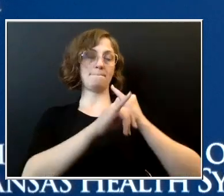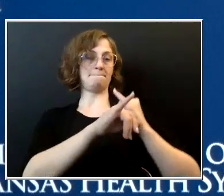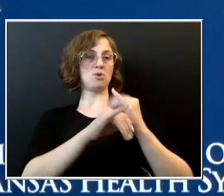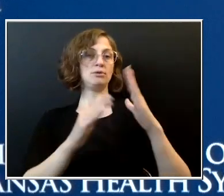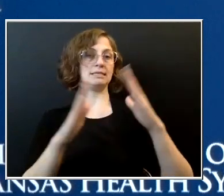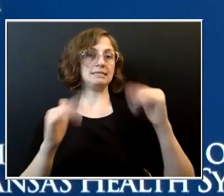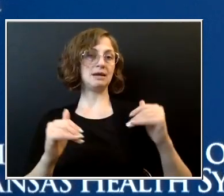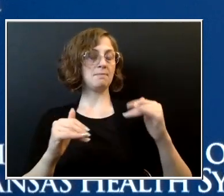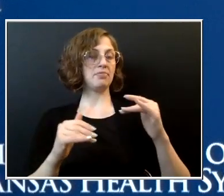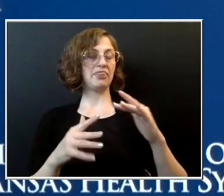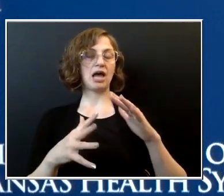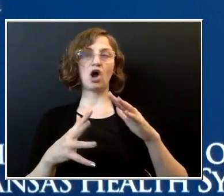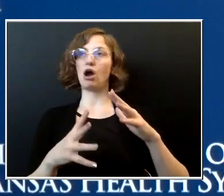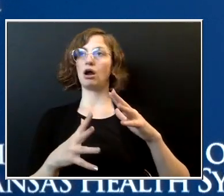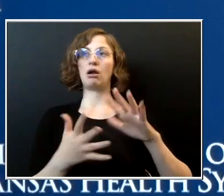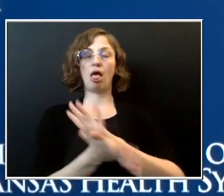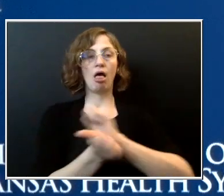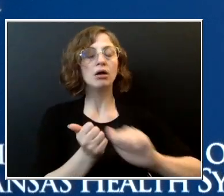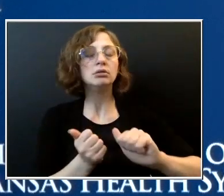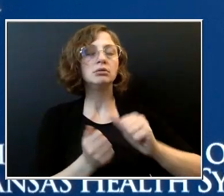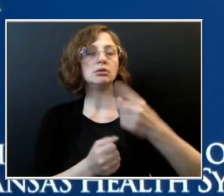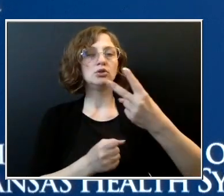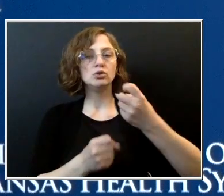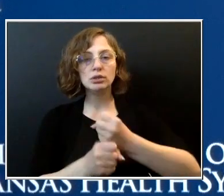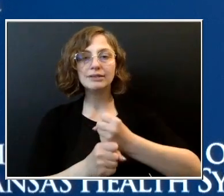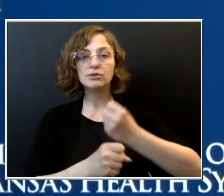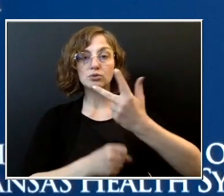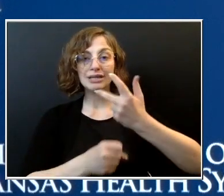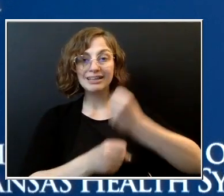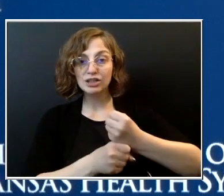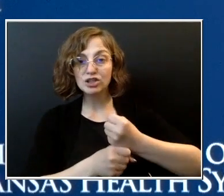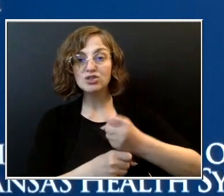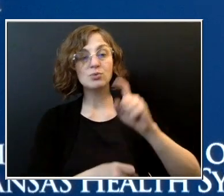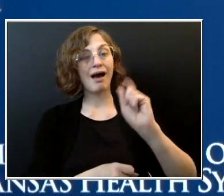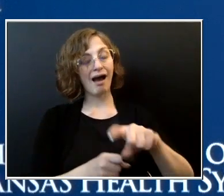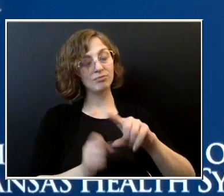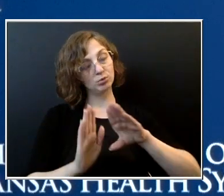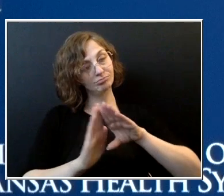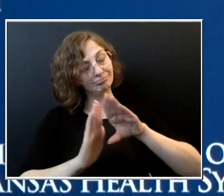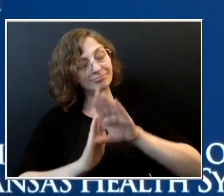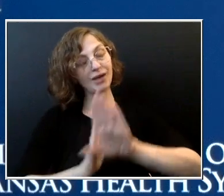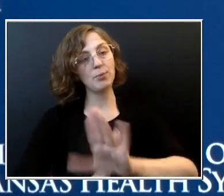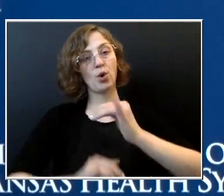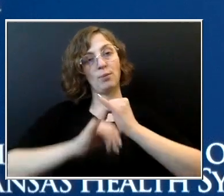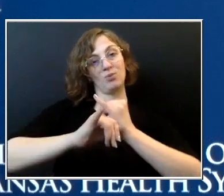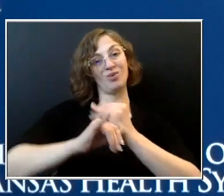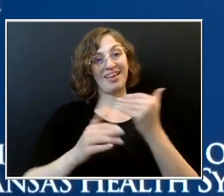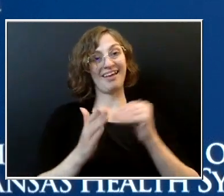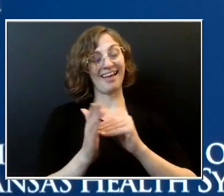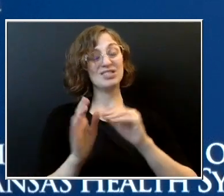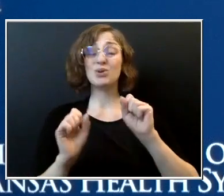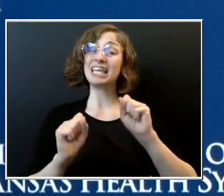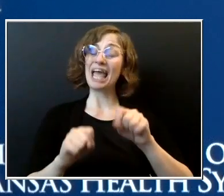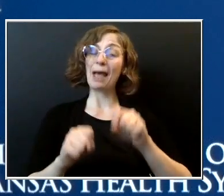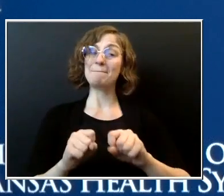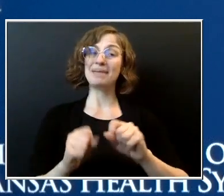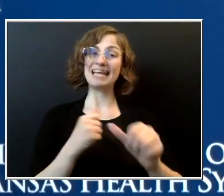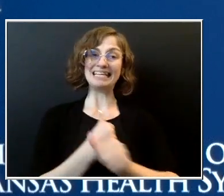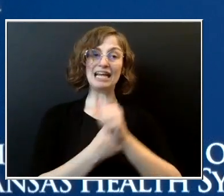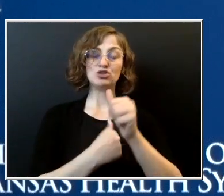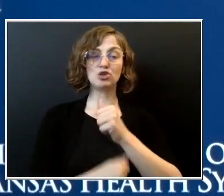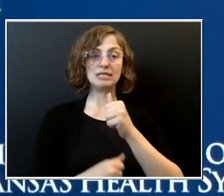so you have to build your immunity back up. So it can be a very dangerous disease in the acute illness period and then even later